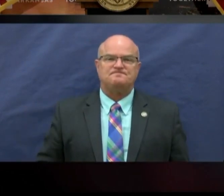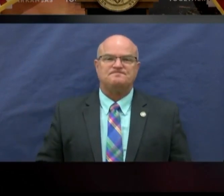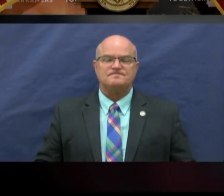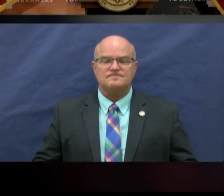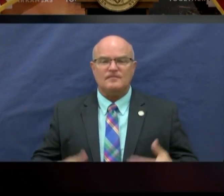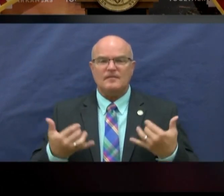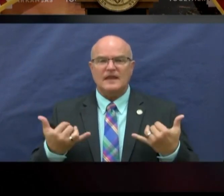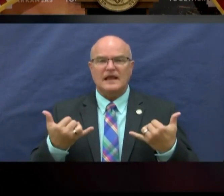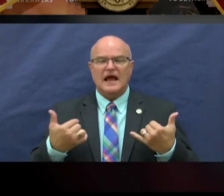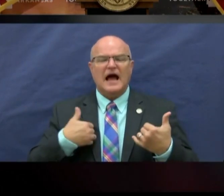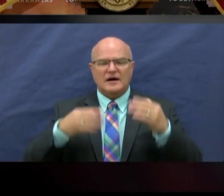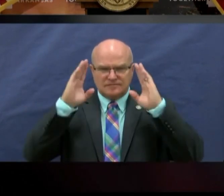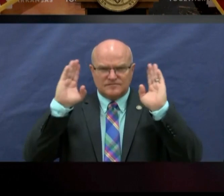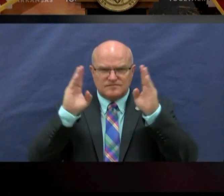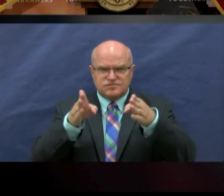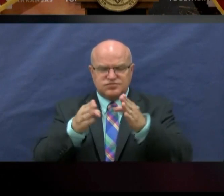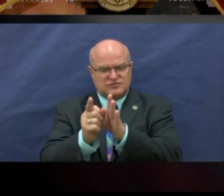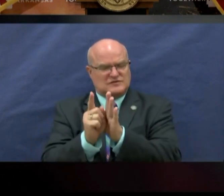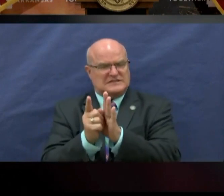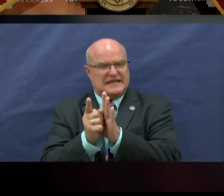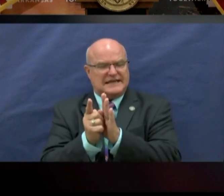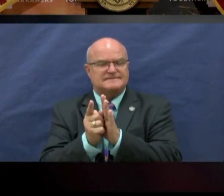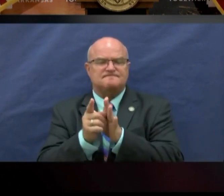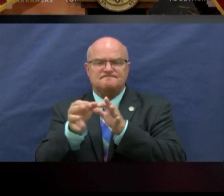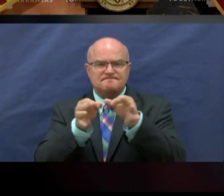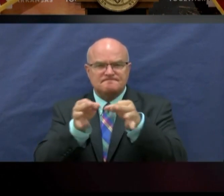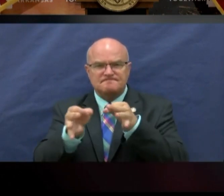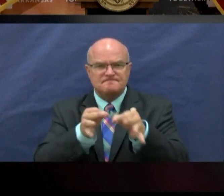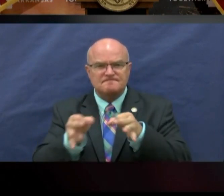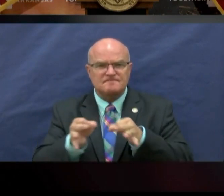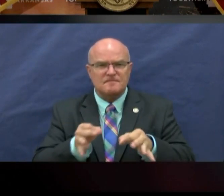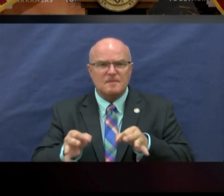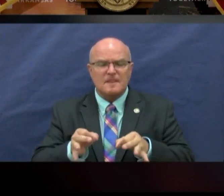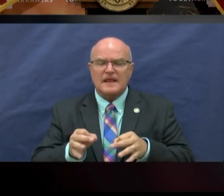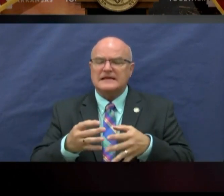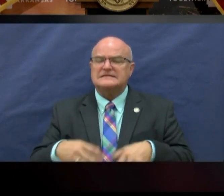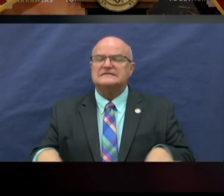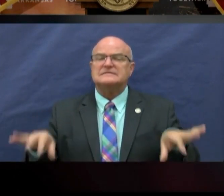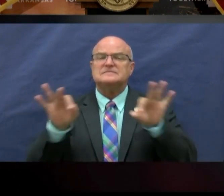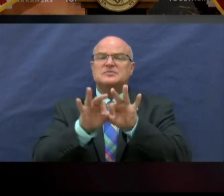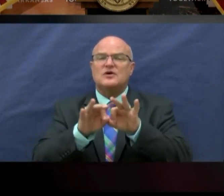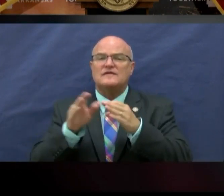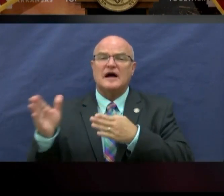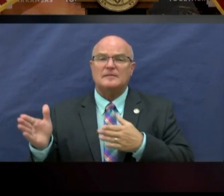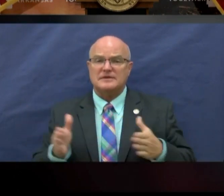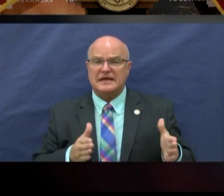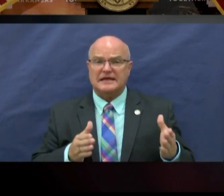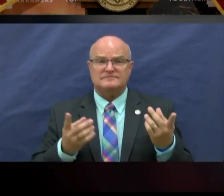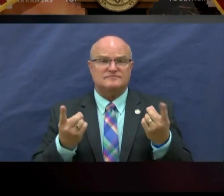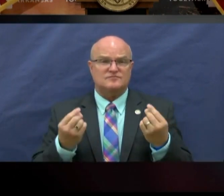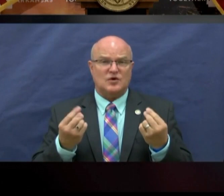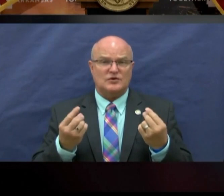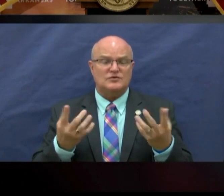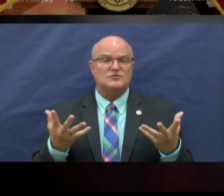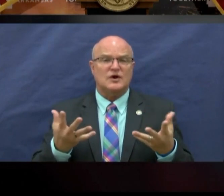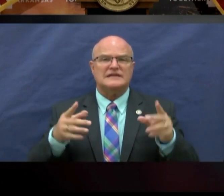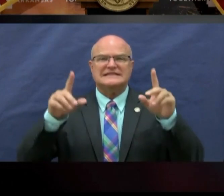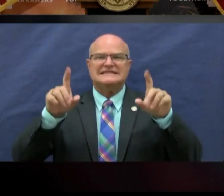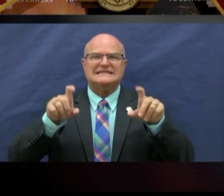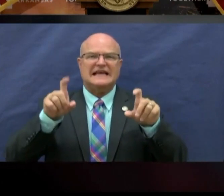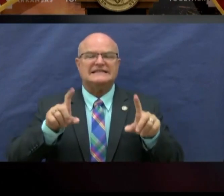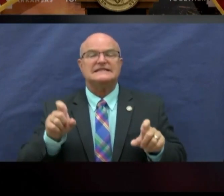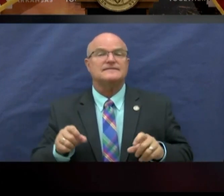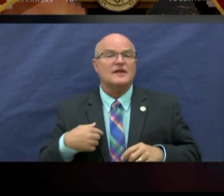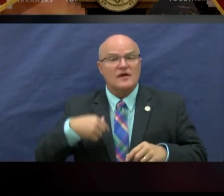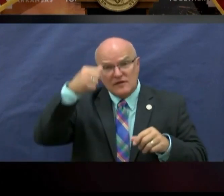This is something I want to focus on just for a second because it is a key part of our strategy of what we're doing, which is testing. And if